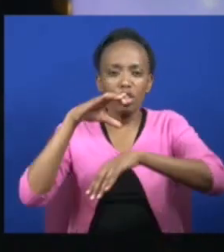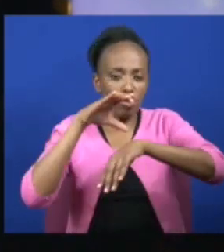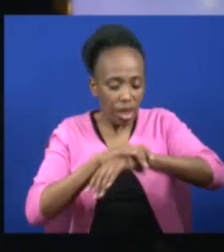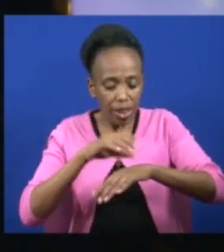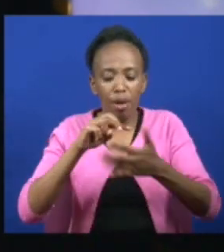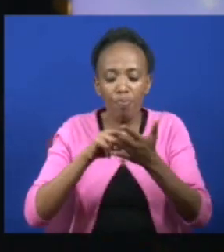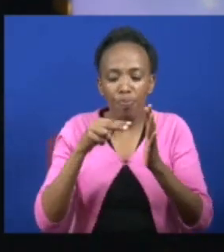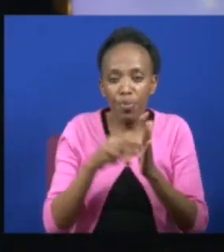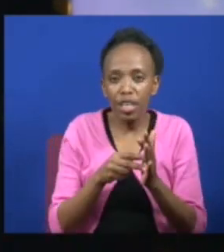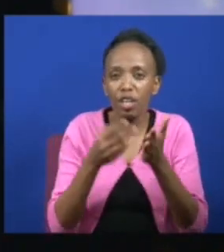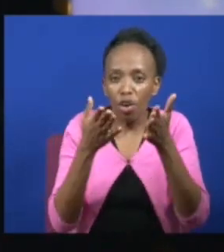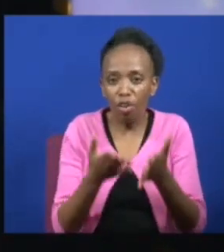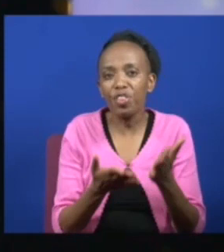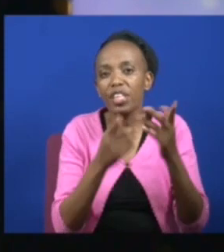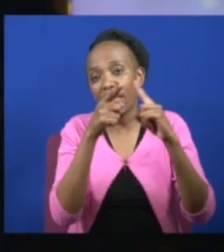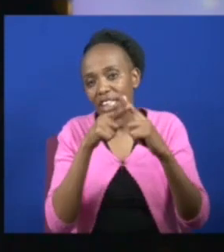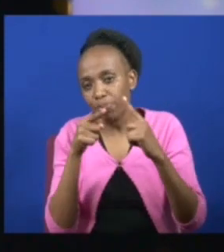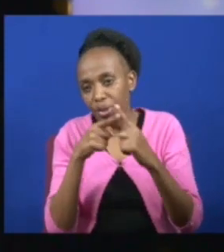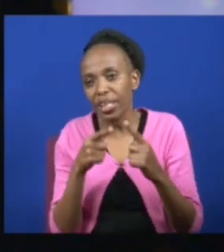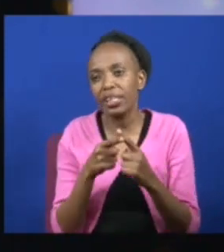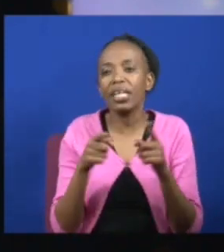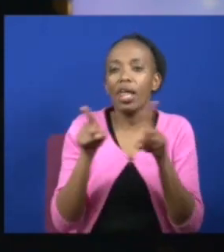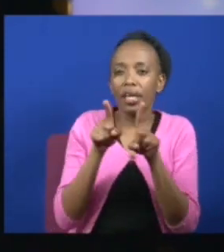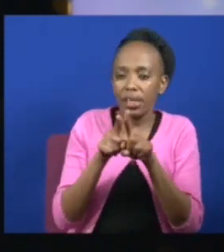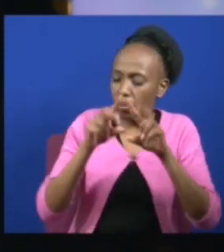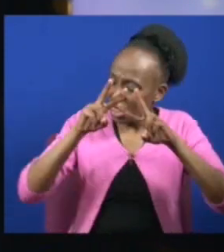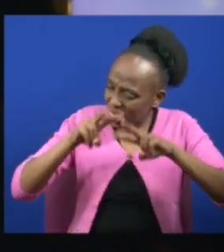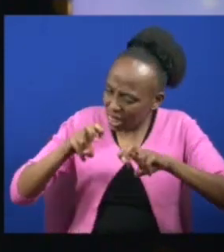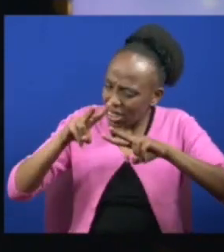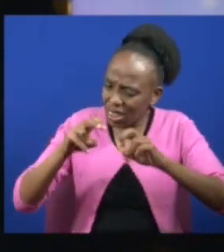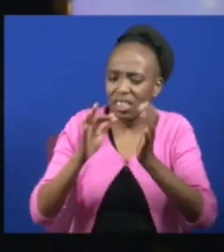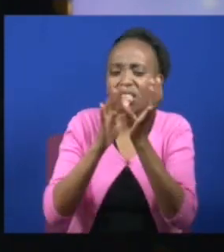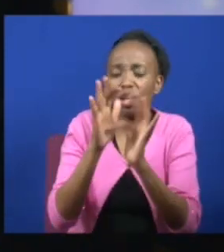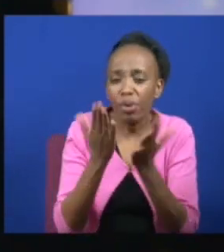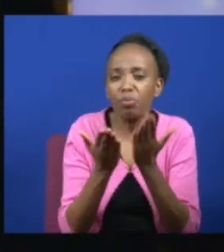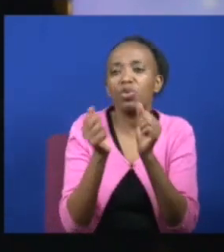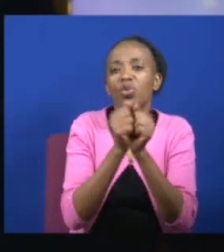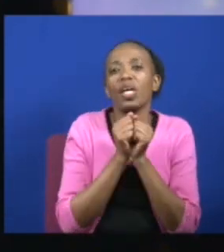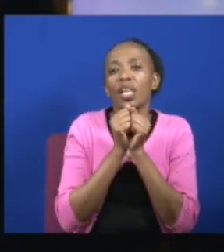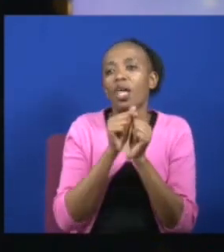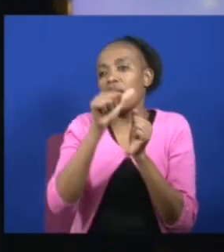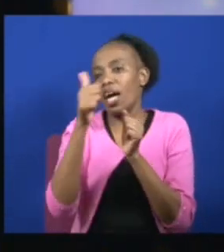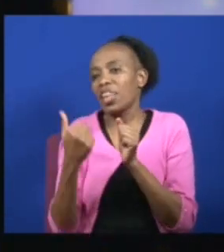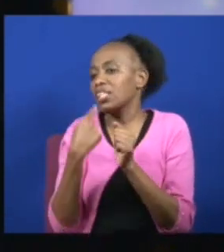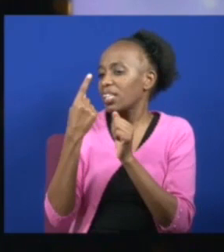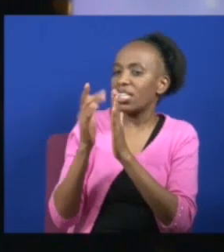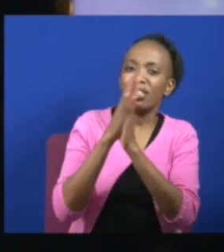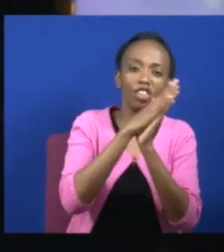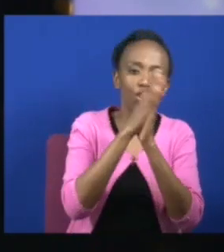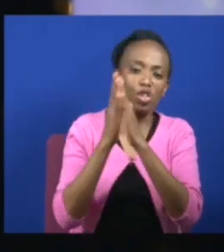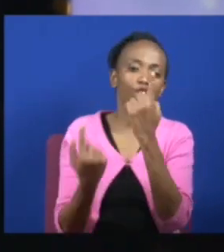the meaning of this experience. And they are searching the scriptures together. Others are telling